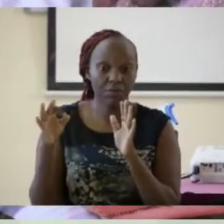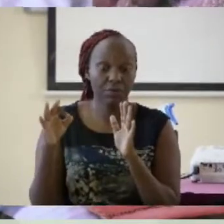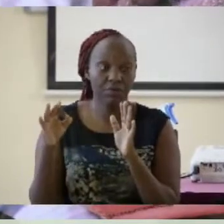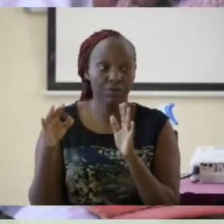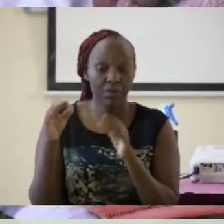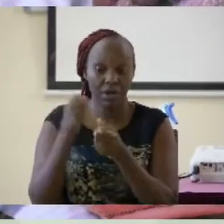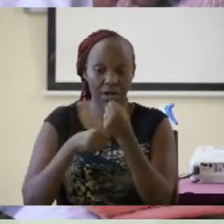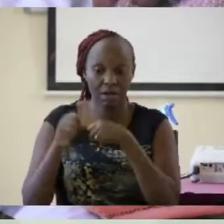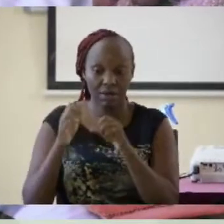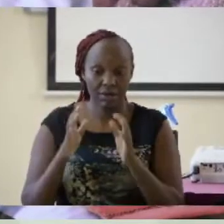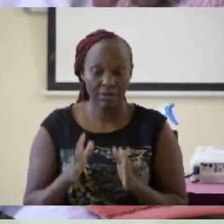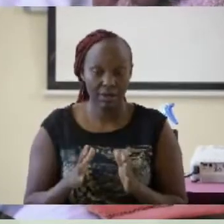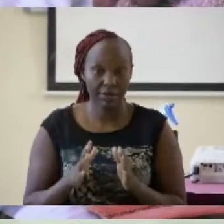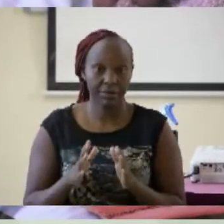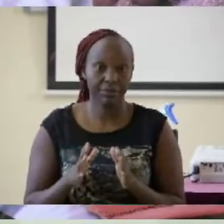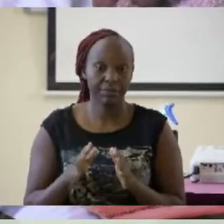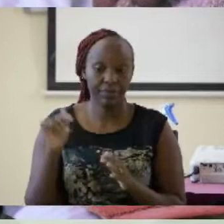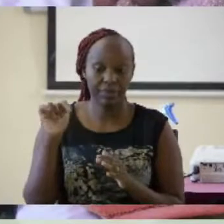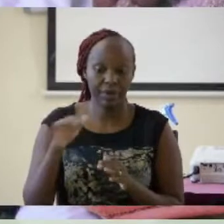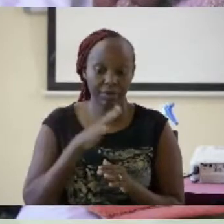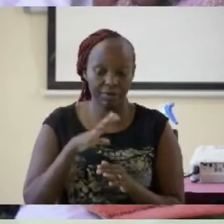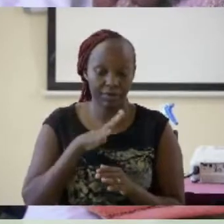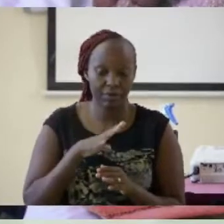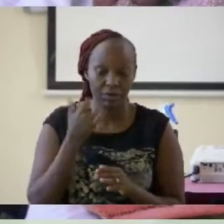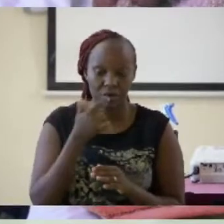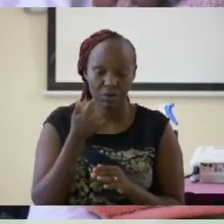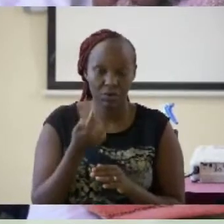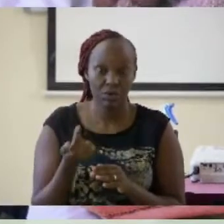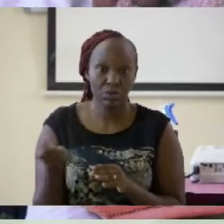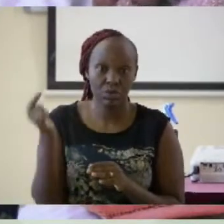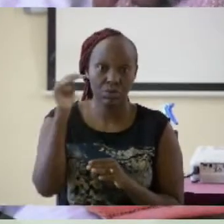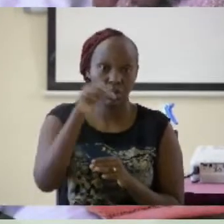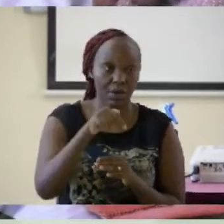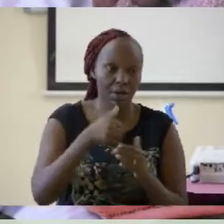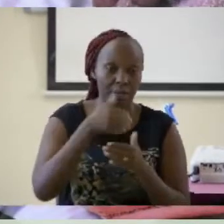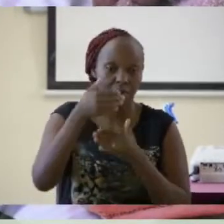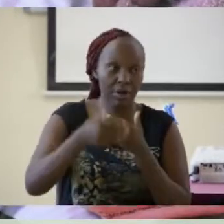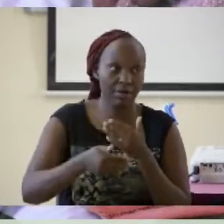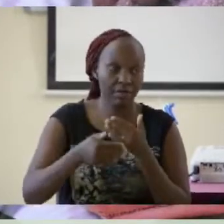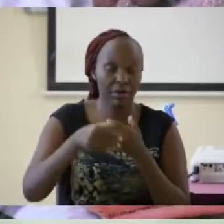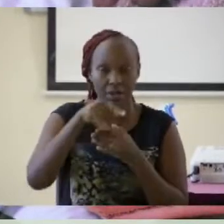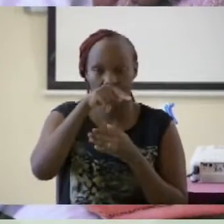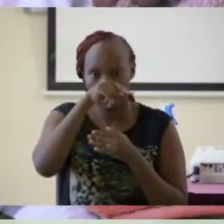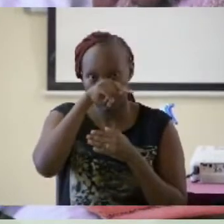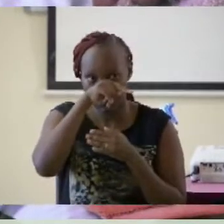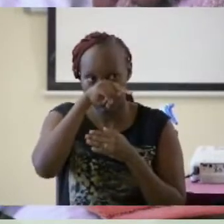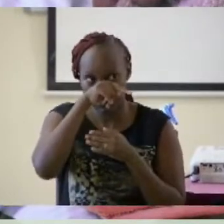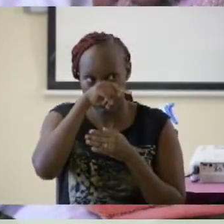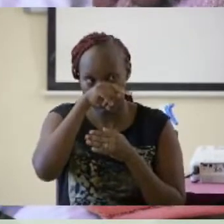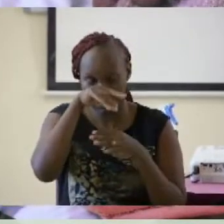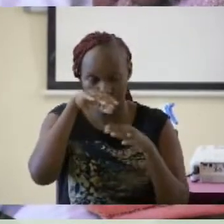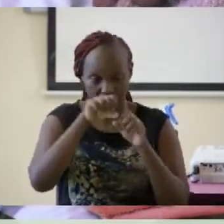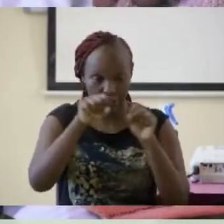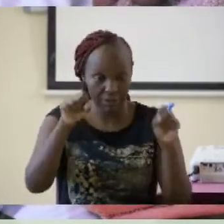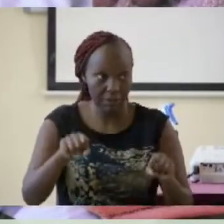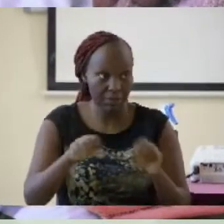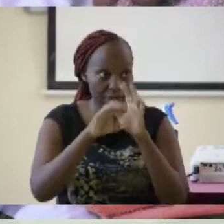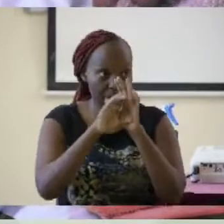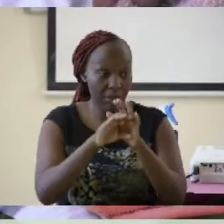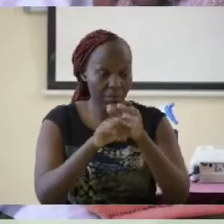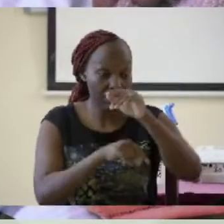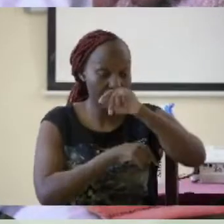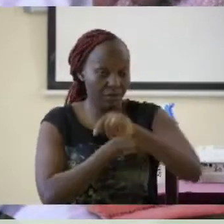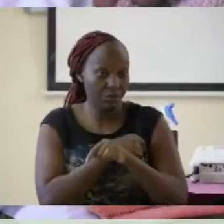actors. So these people who came after the colonial system, like the chiefs We need to look at the